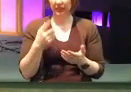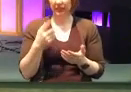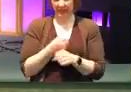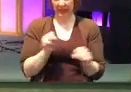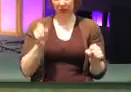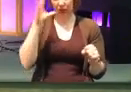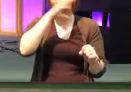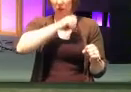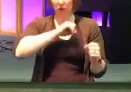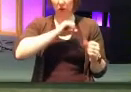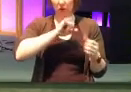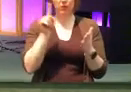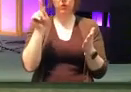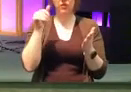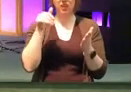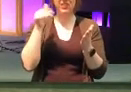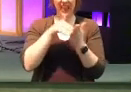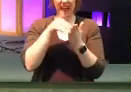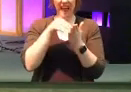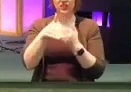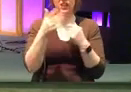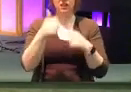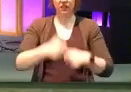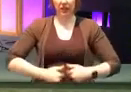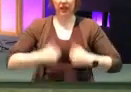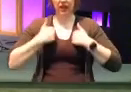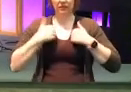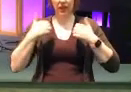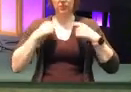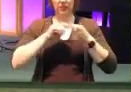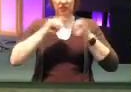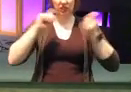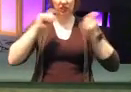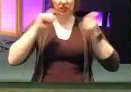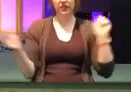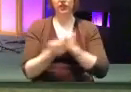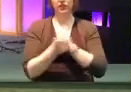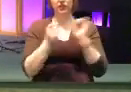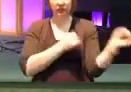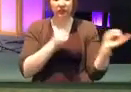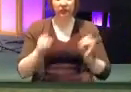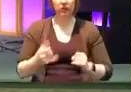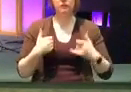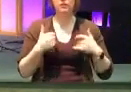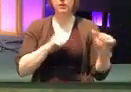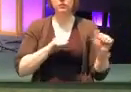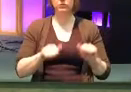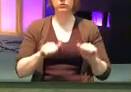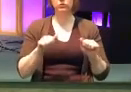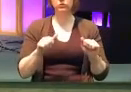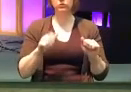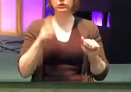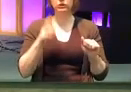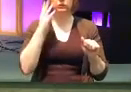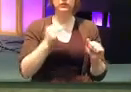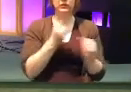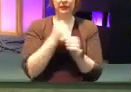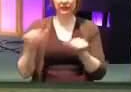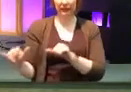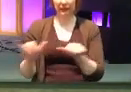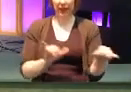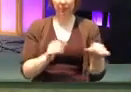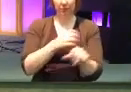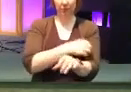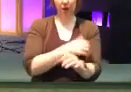that thousands of lives have been changed. Thousands of individuals have had the opportunity to experience the saving power of Jesus and